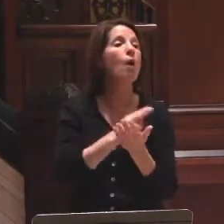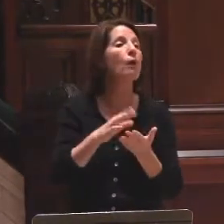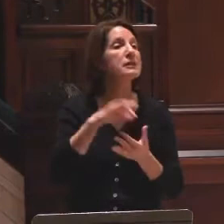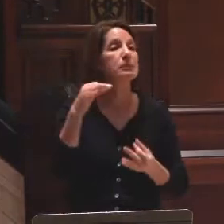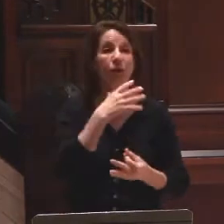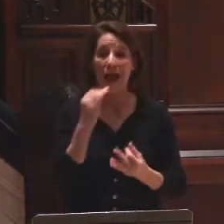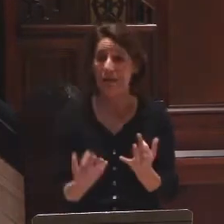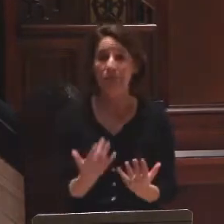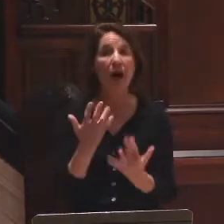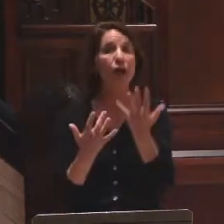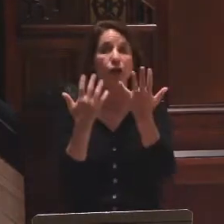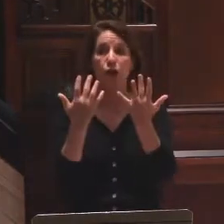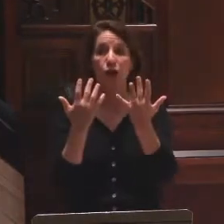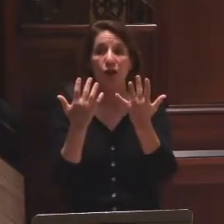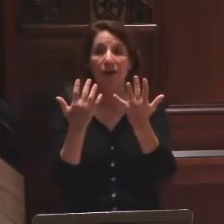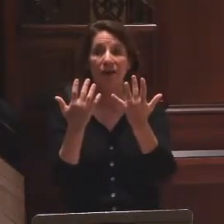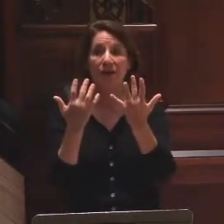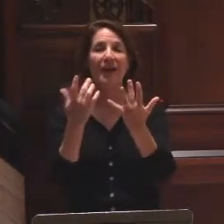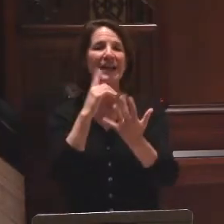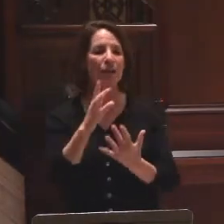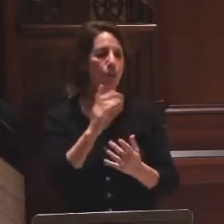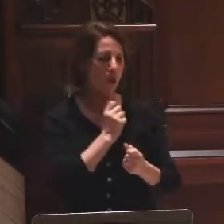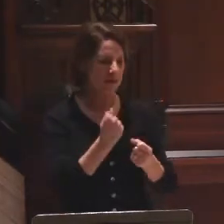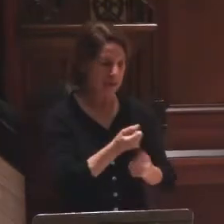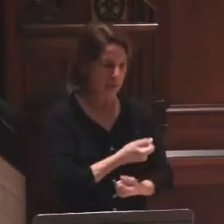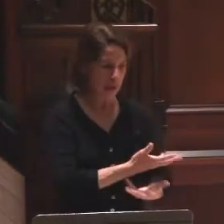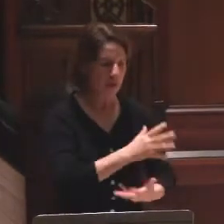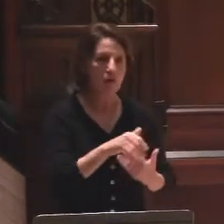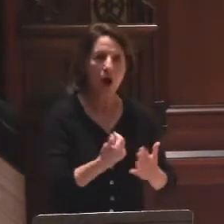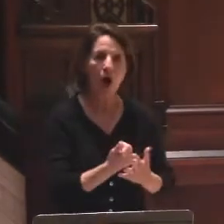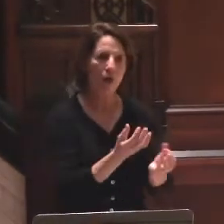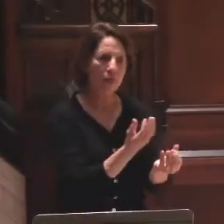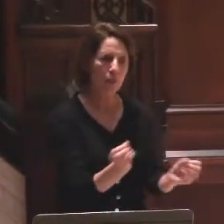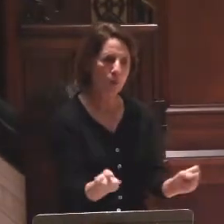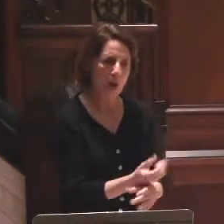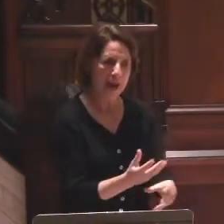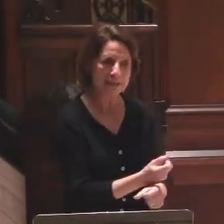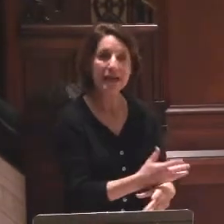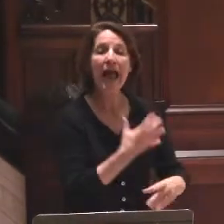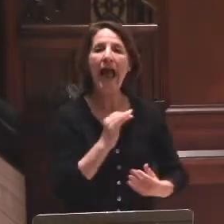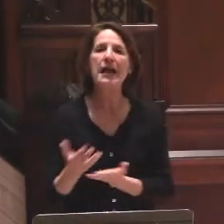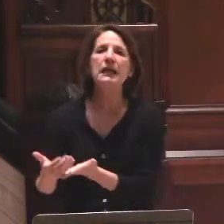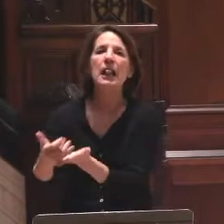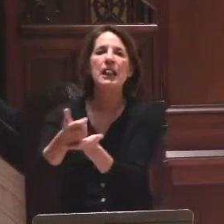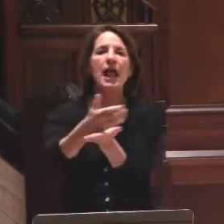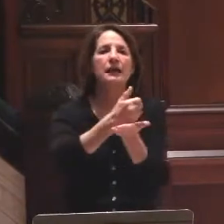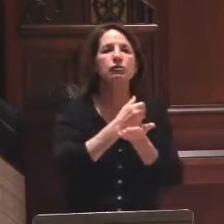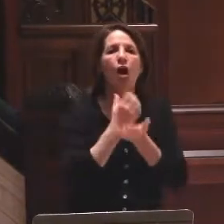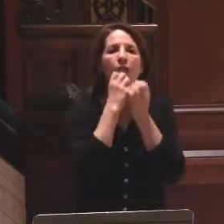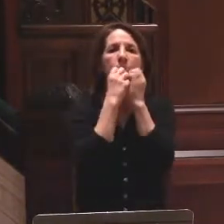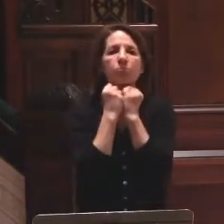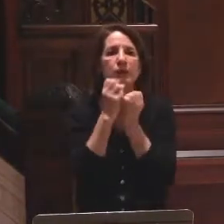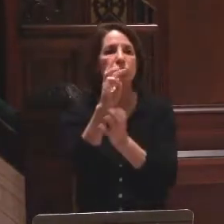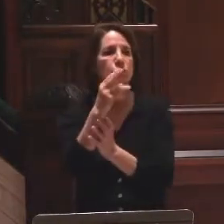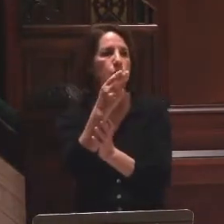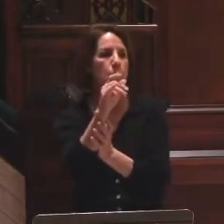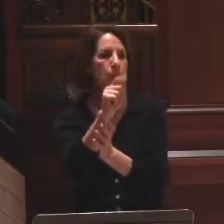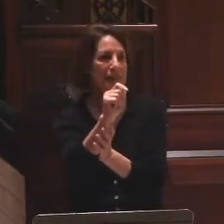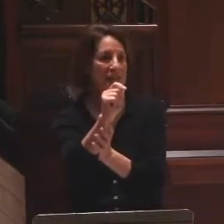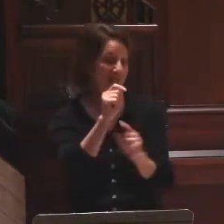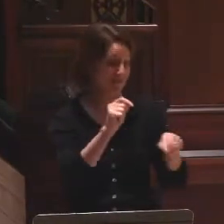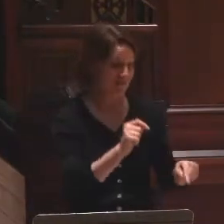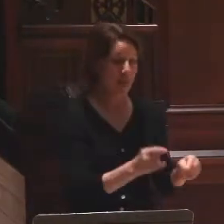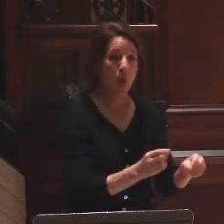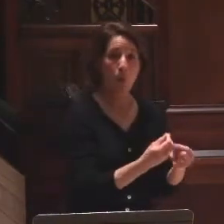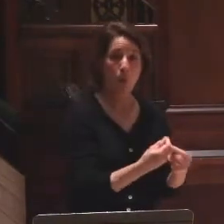winnowing fan is in his hand to clear the threshing floor, to gather the wheat into the barns and the chaff to be burned in the fire."